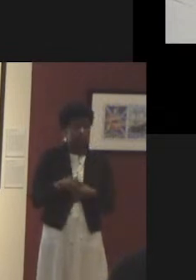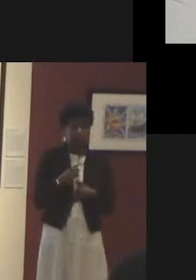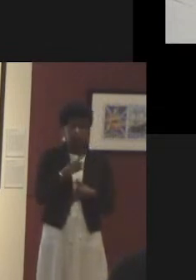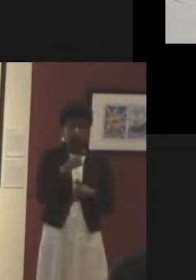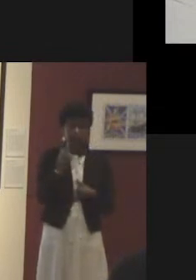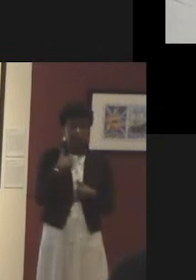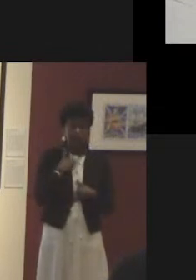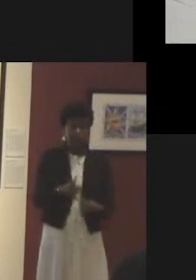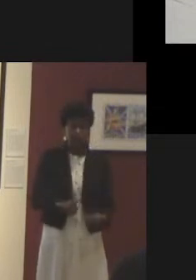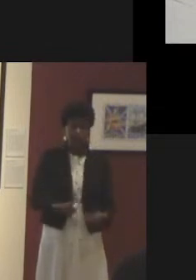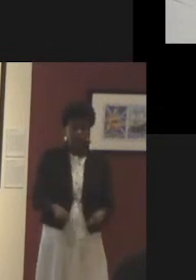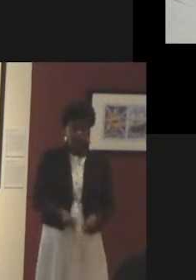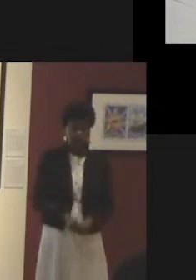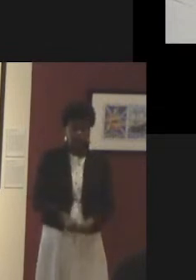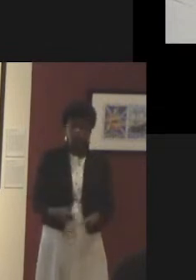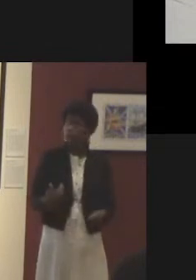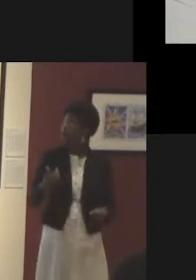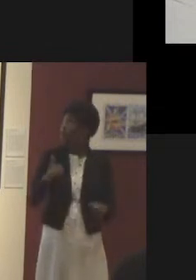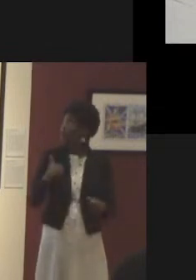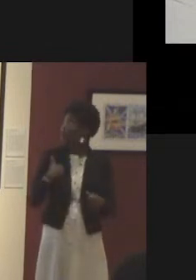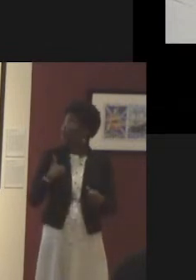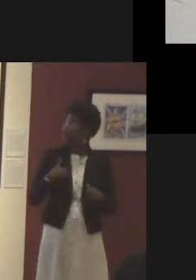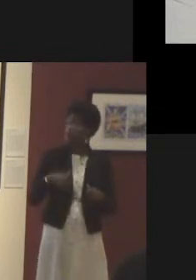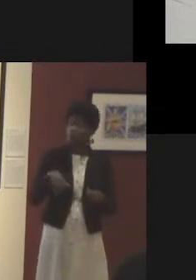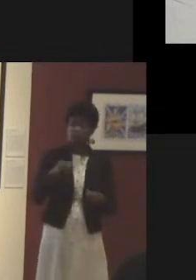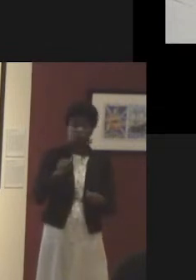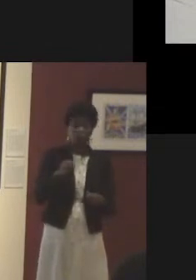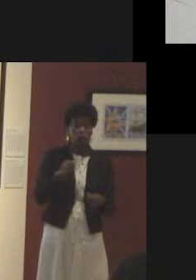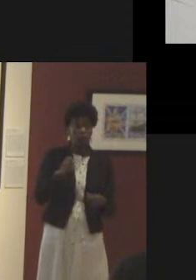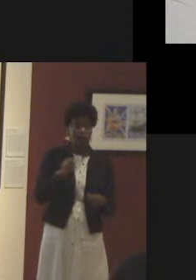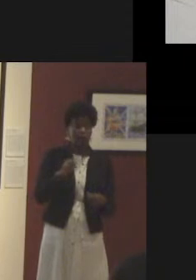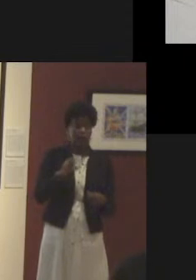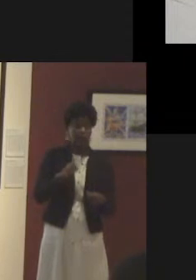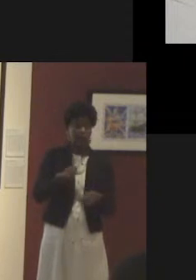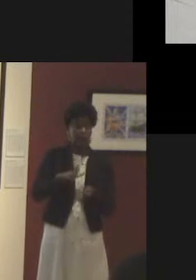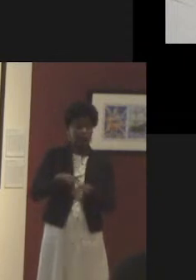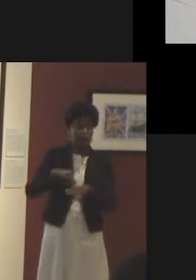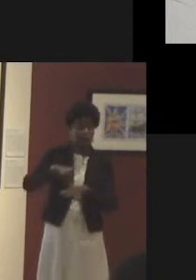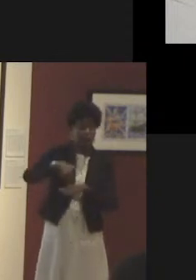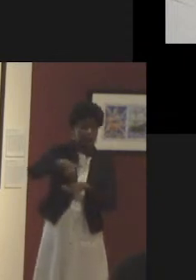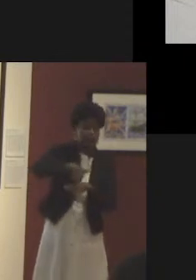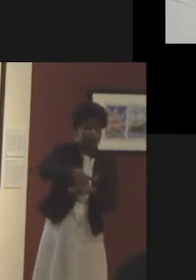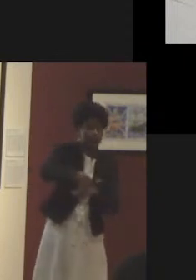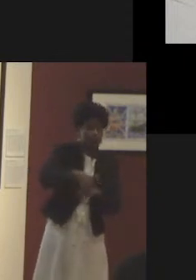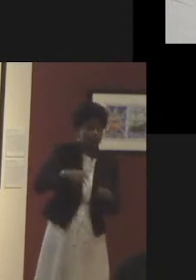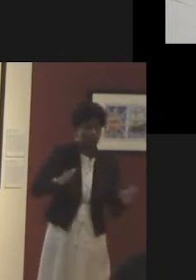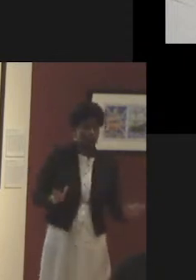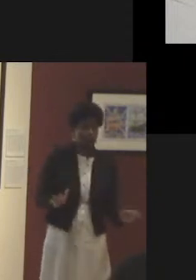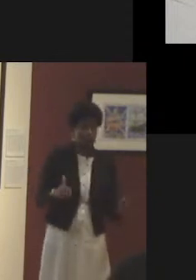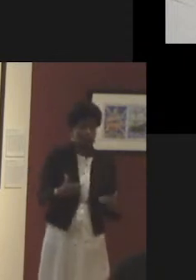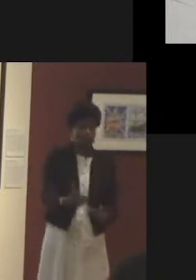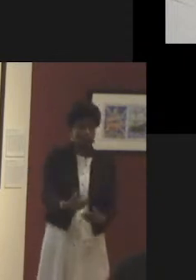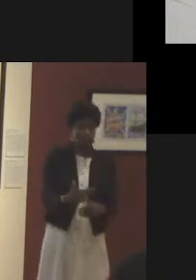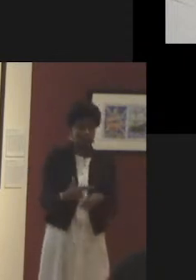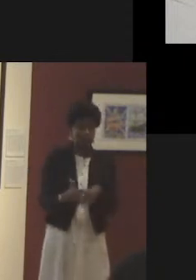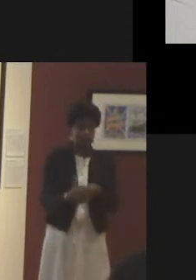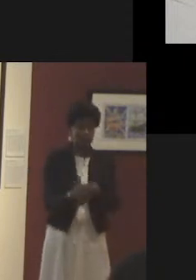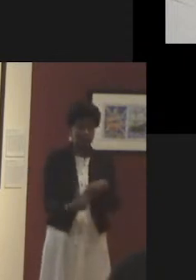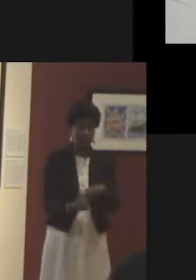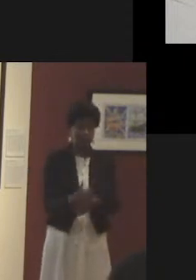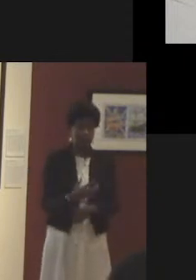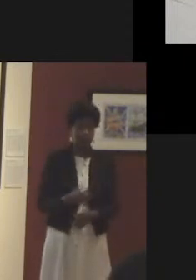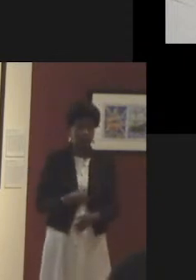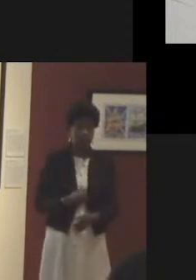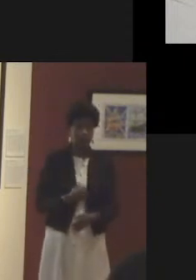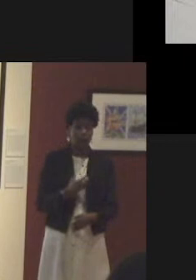hangs suspended from a harness over a wooden block that's been painted white. Atop this